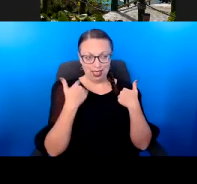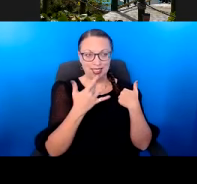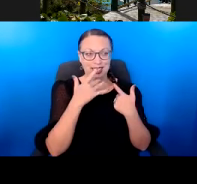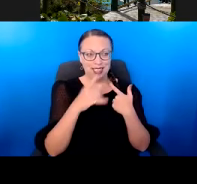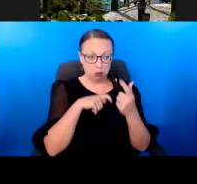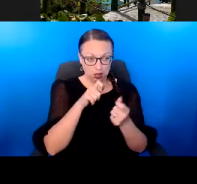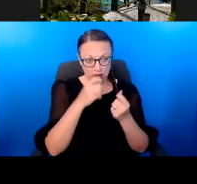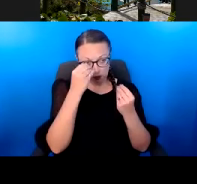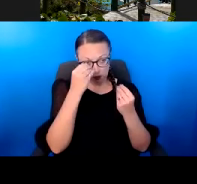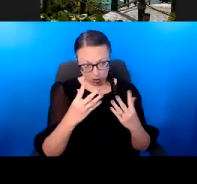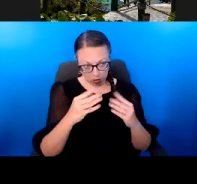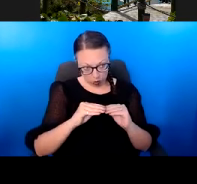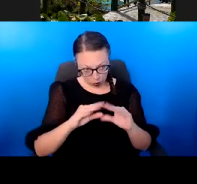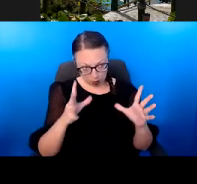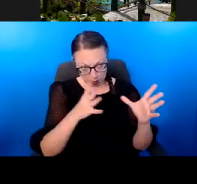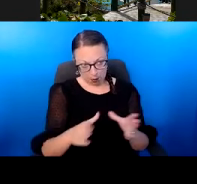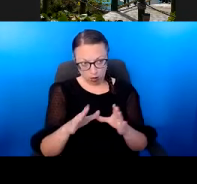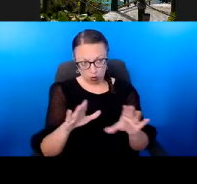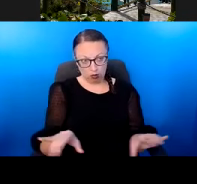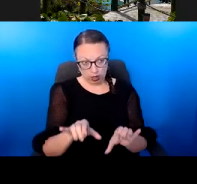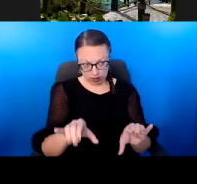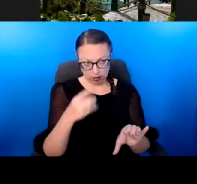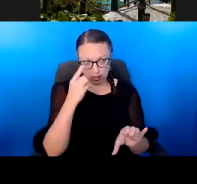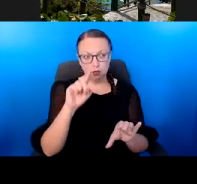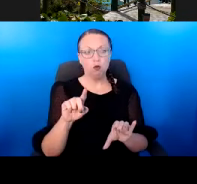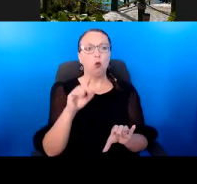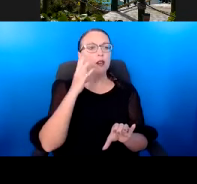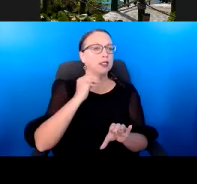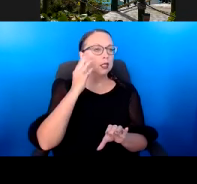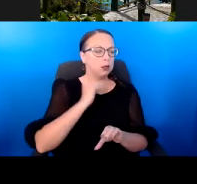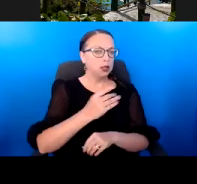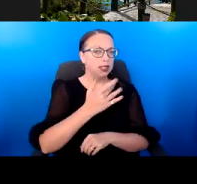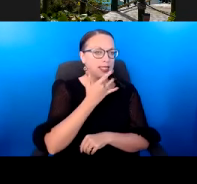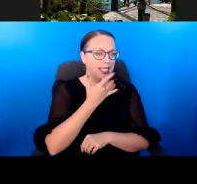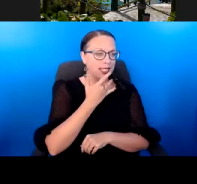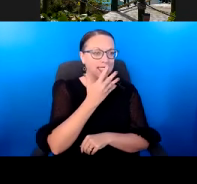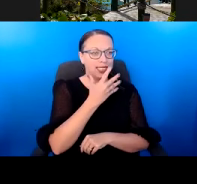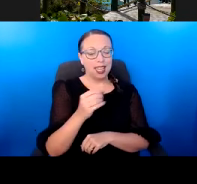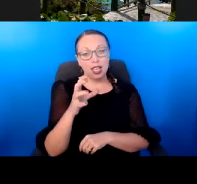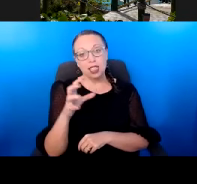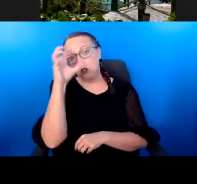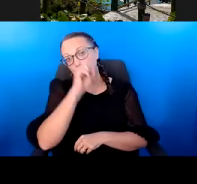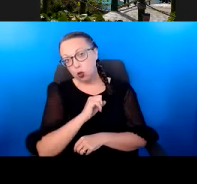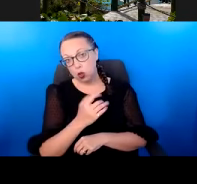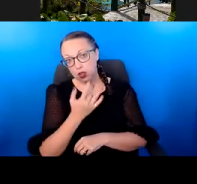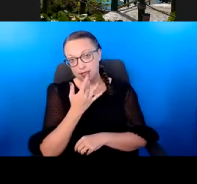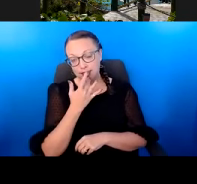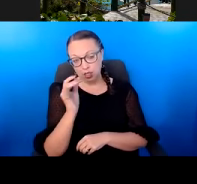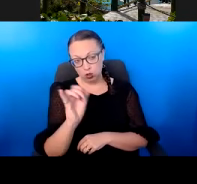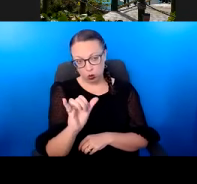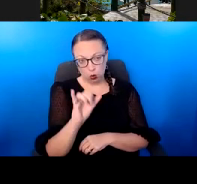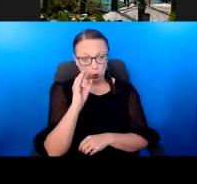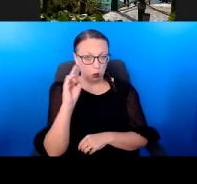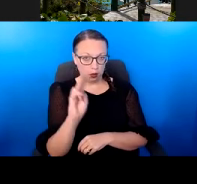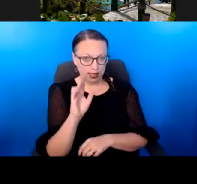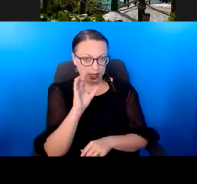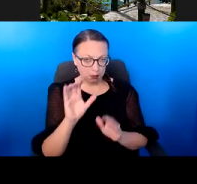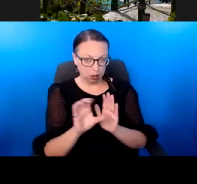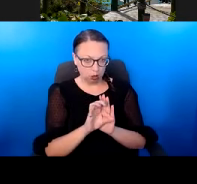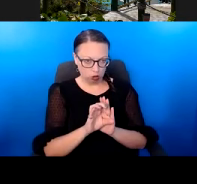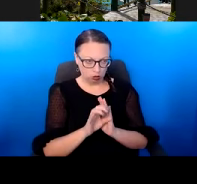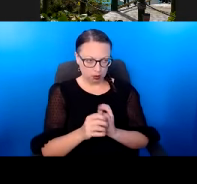distributed patterns of activity for experienced taste and inferred taste when we're looking at these pictures.